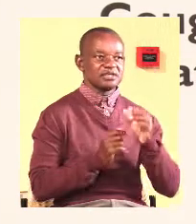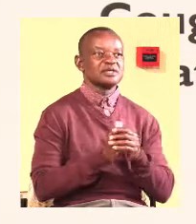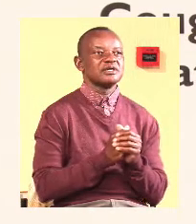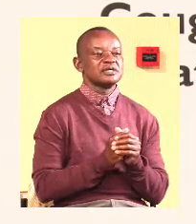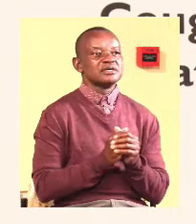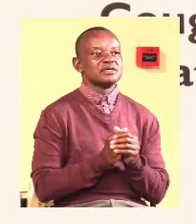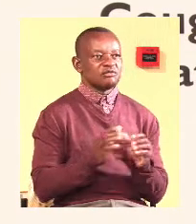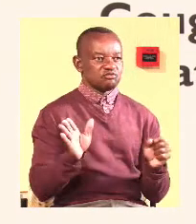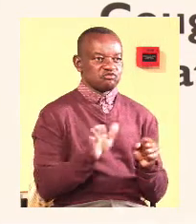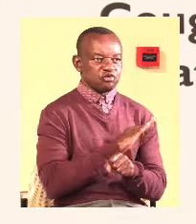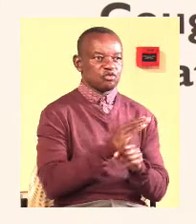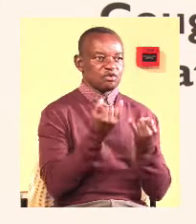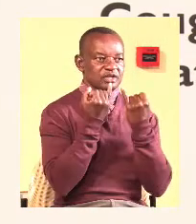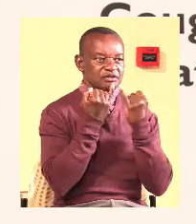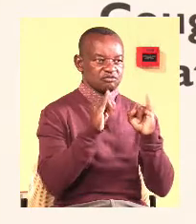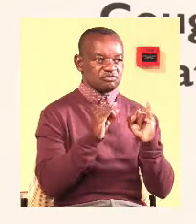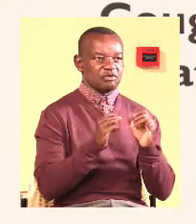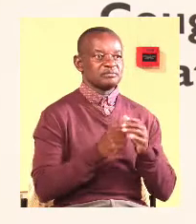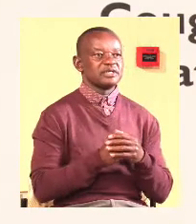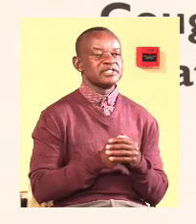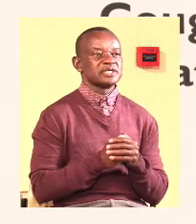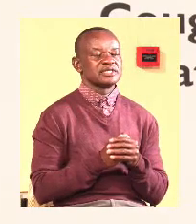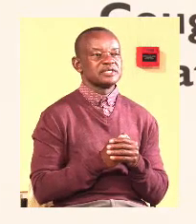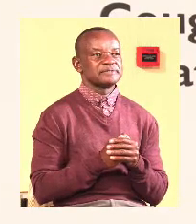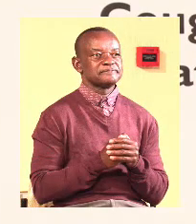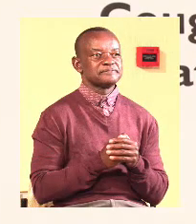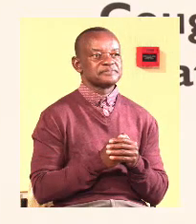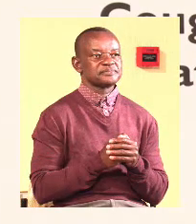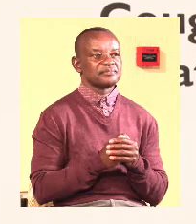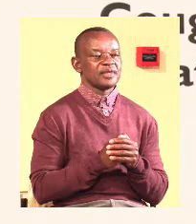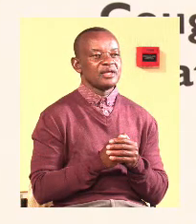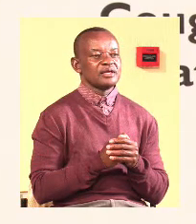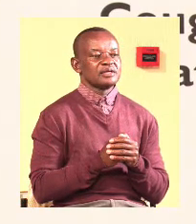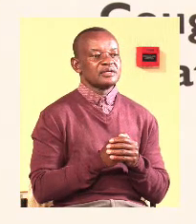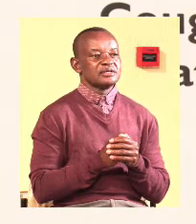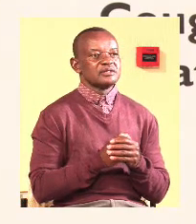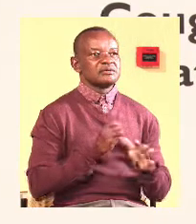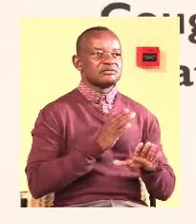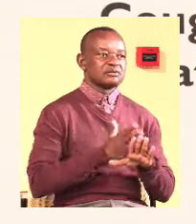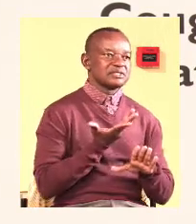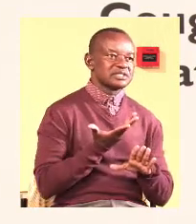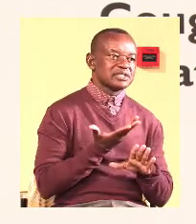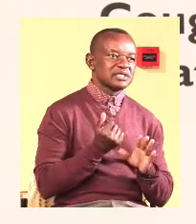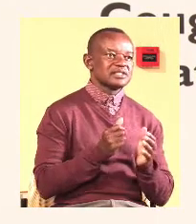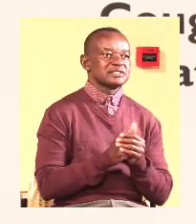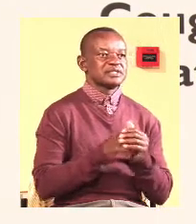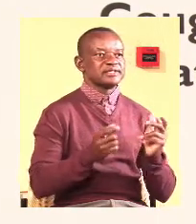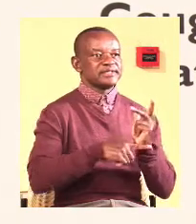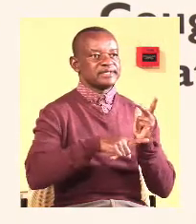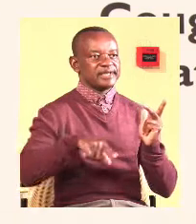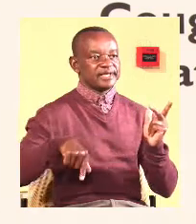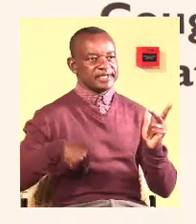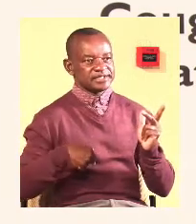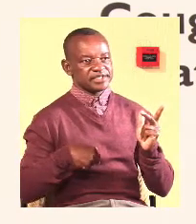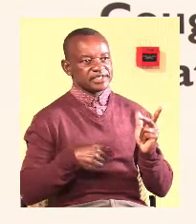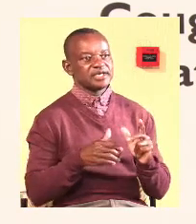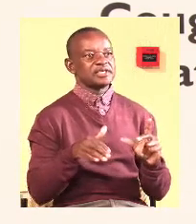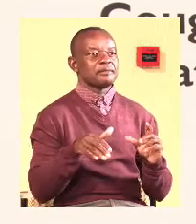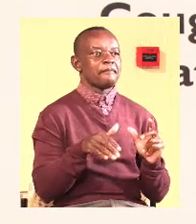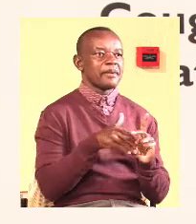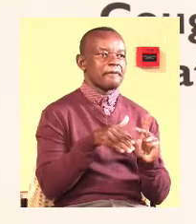day, whatever affects, whether it's a nation, whether it's a community, it's individuals that are affected within